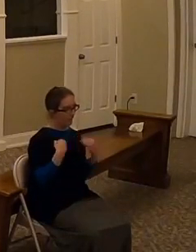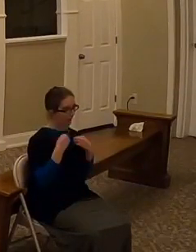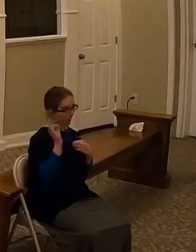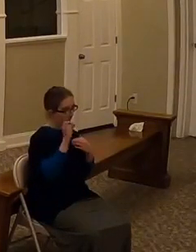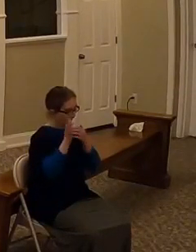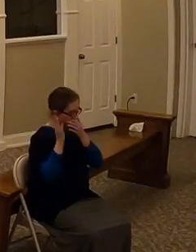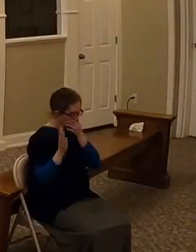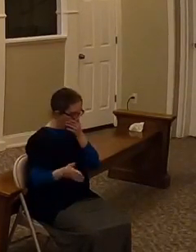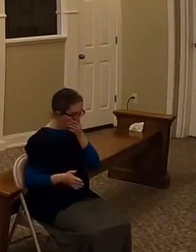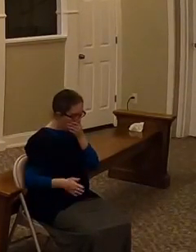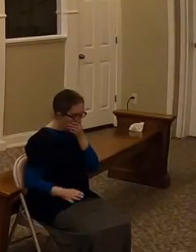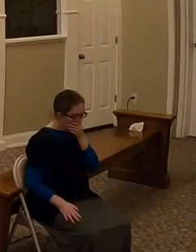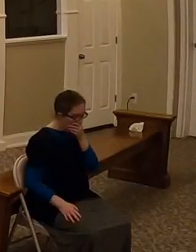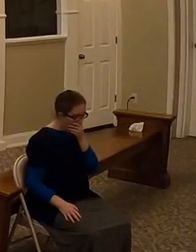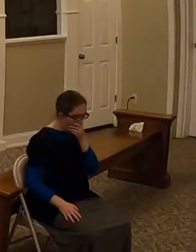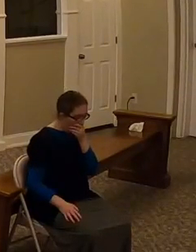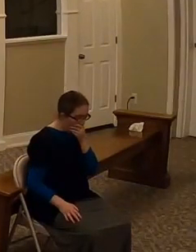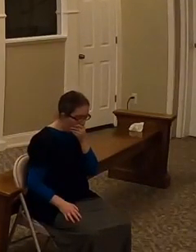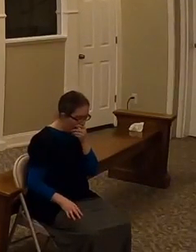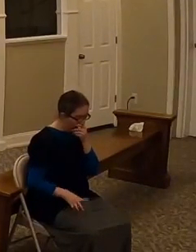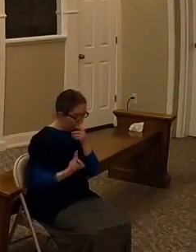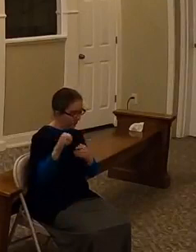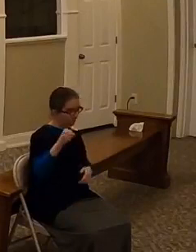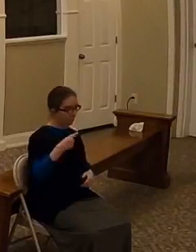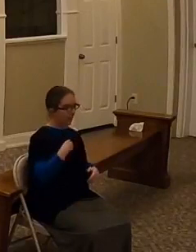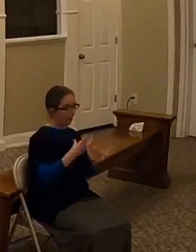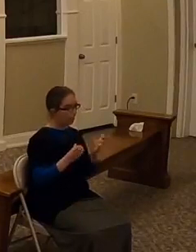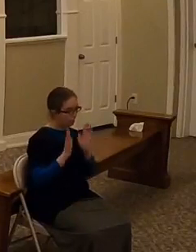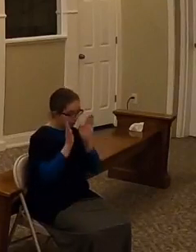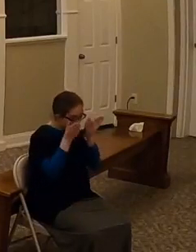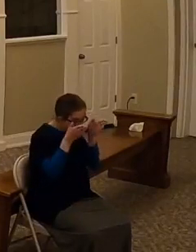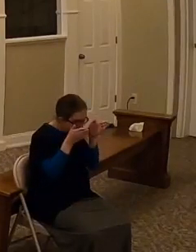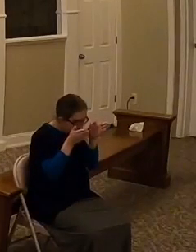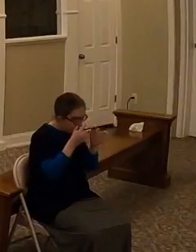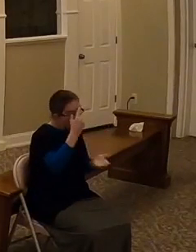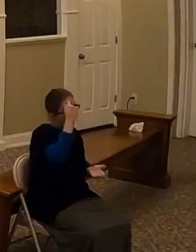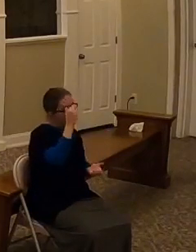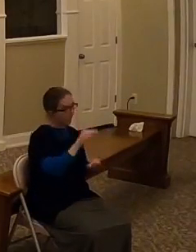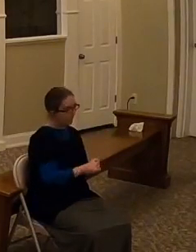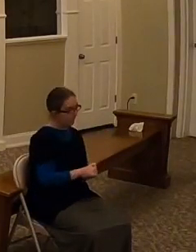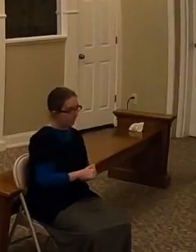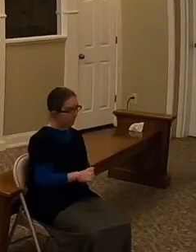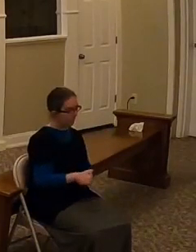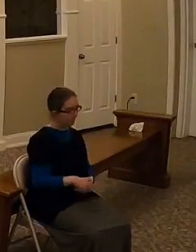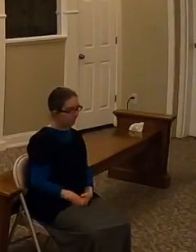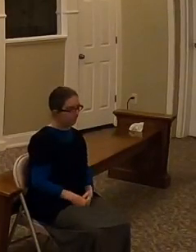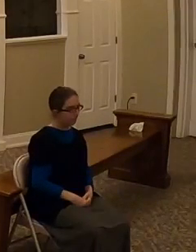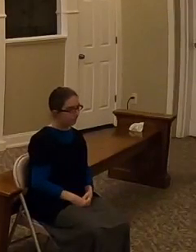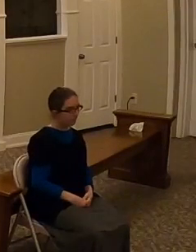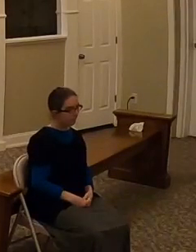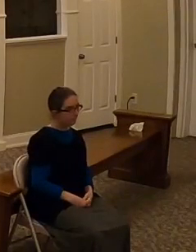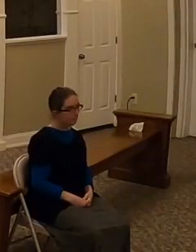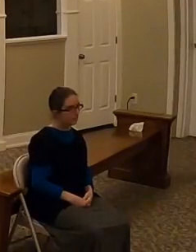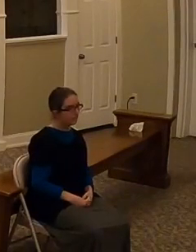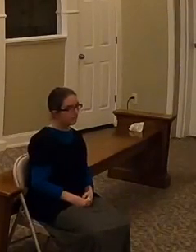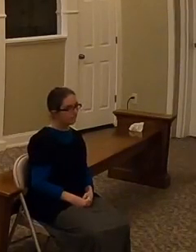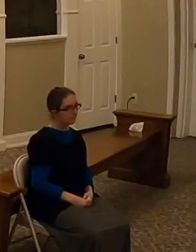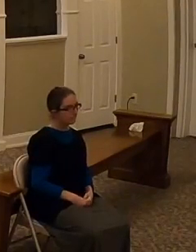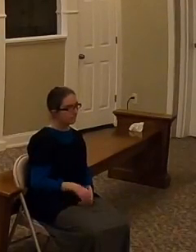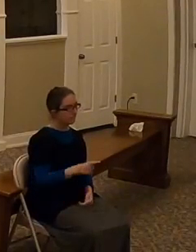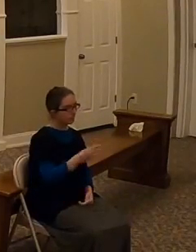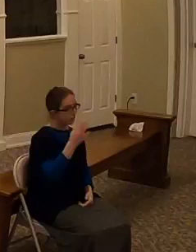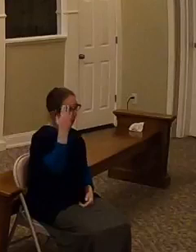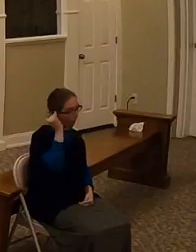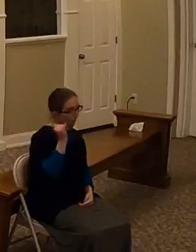preacher to preach. And then he said, but also I want you to pay attention to doctrine. Amen. Hallelujah. You